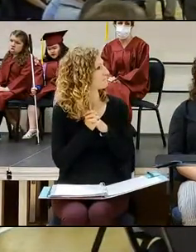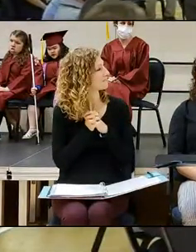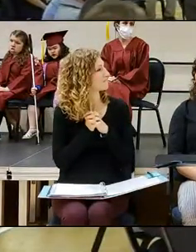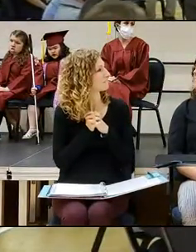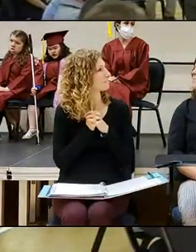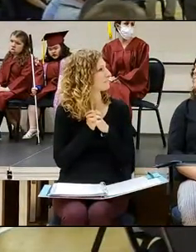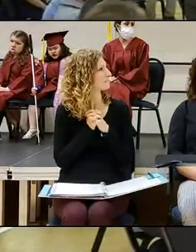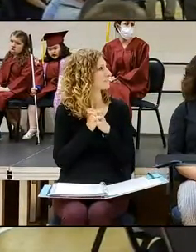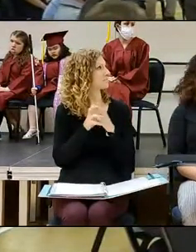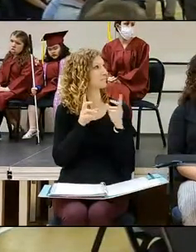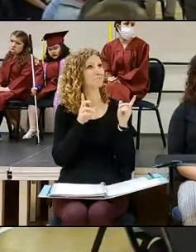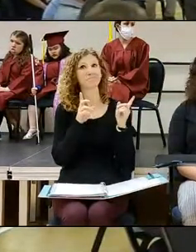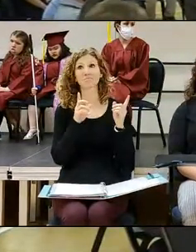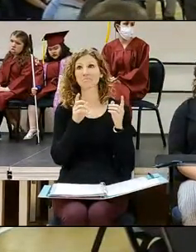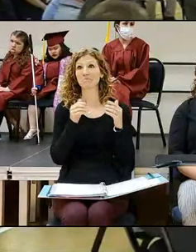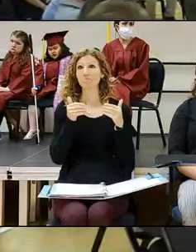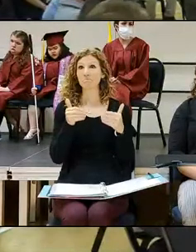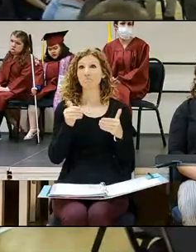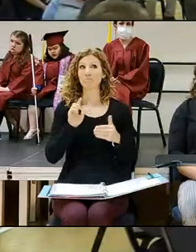he's